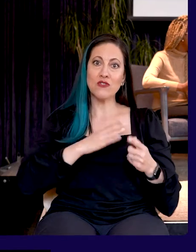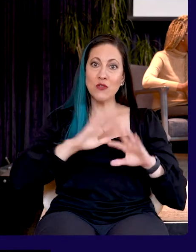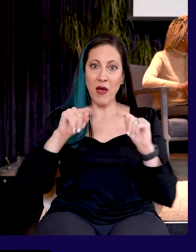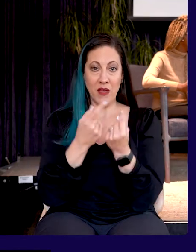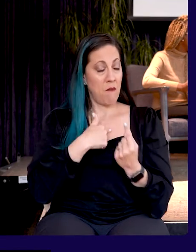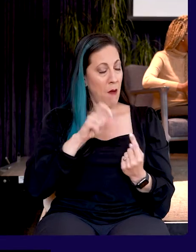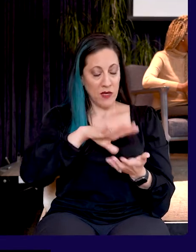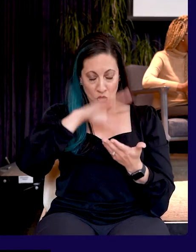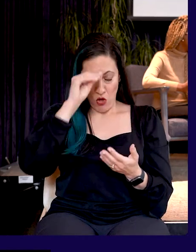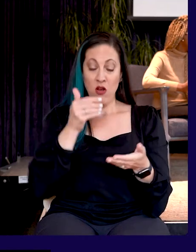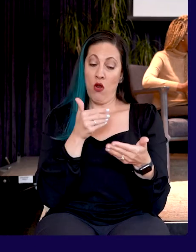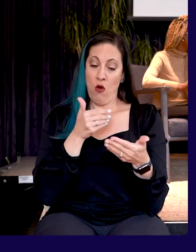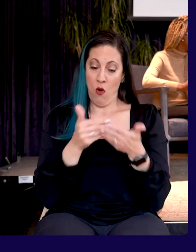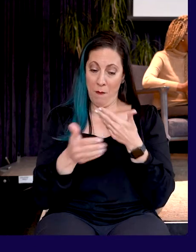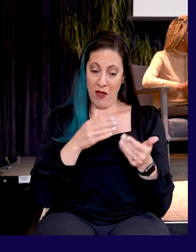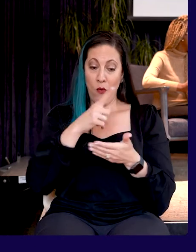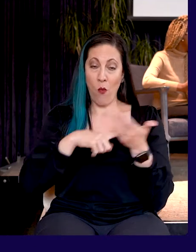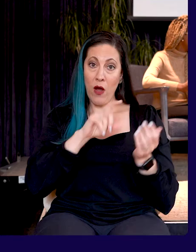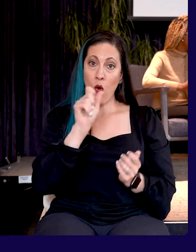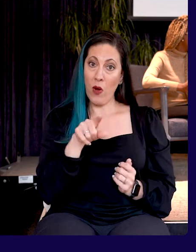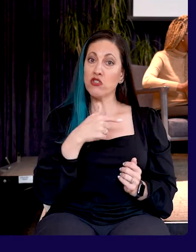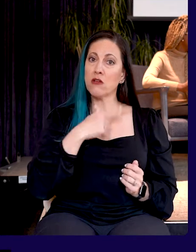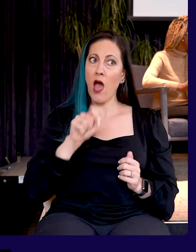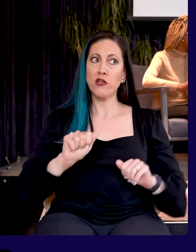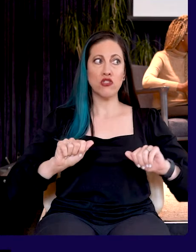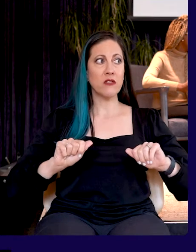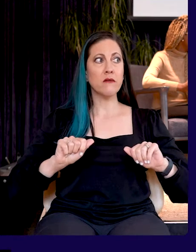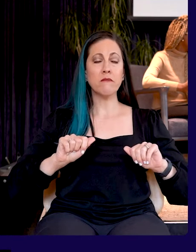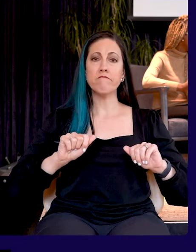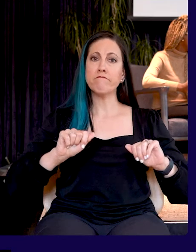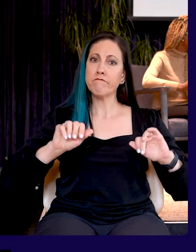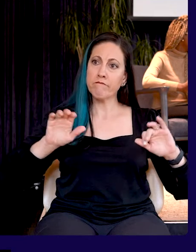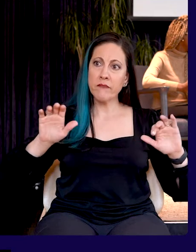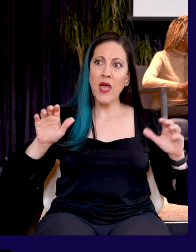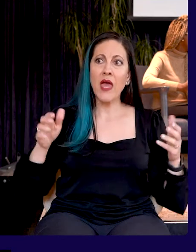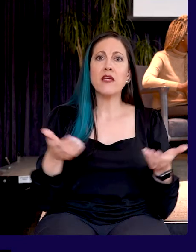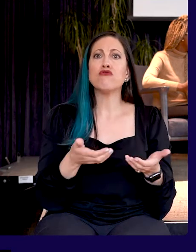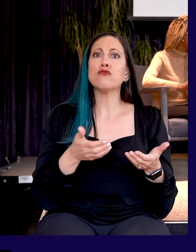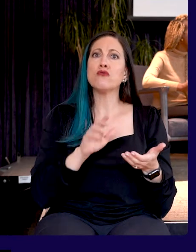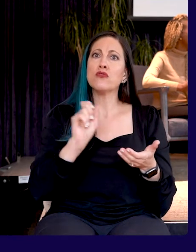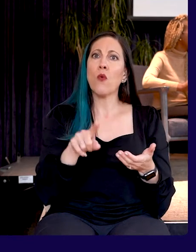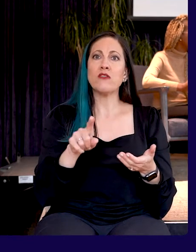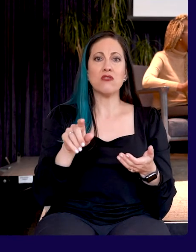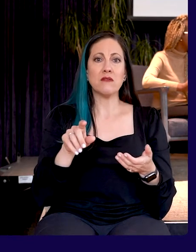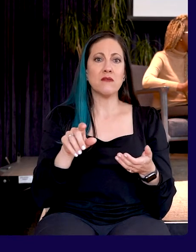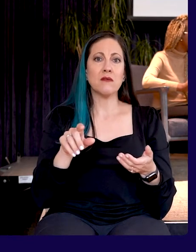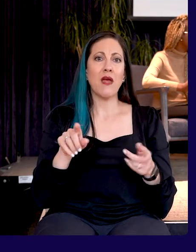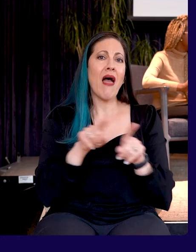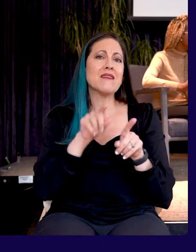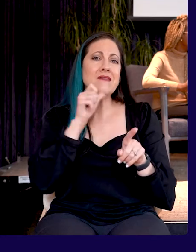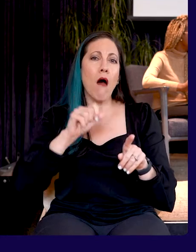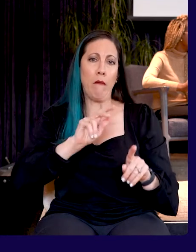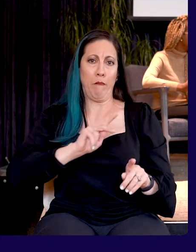that regardless of the question, I should frame it in such a way that it doesn't have to be a personal question.